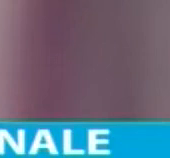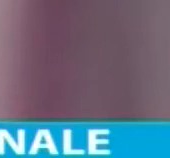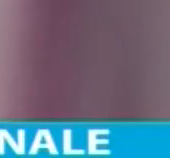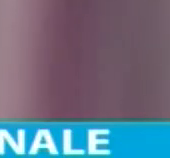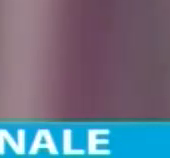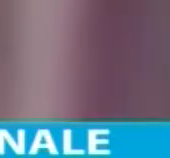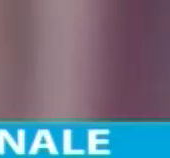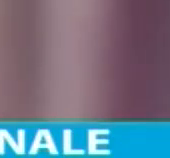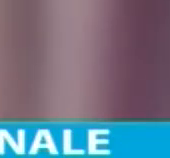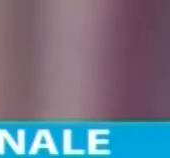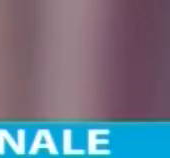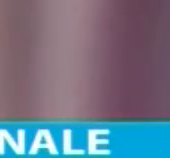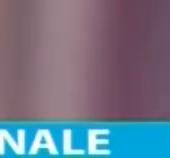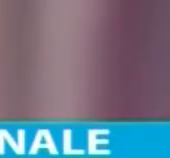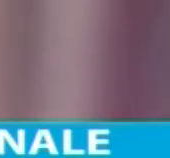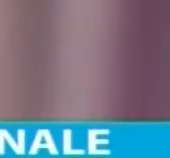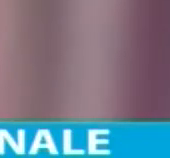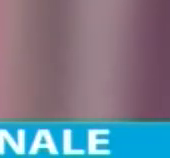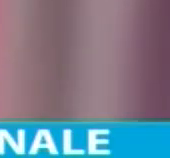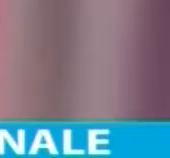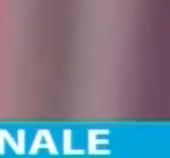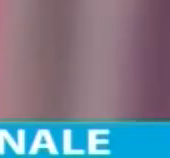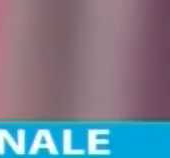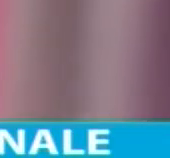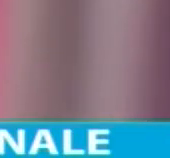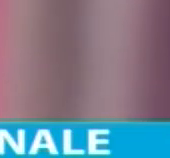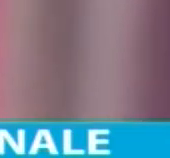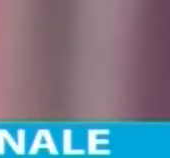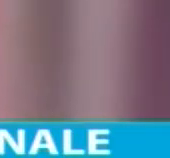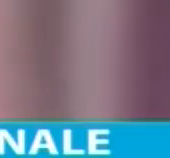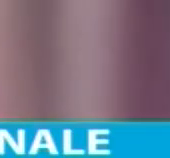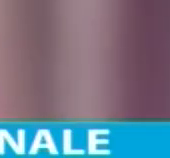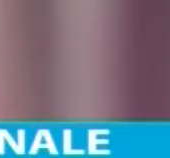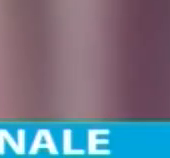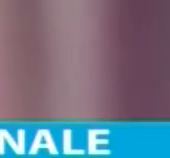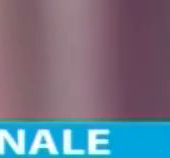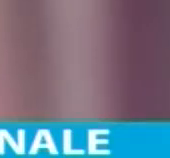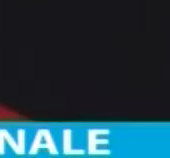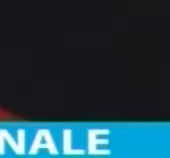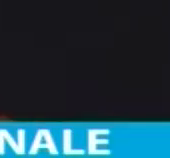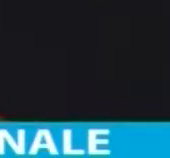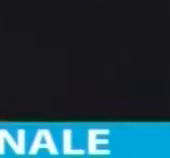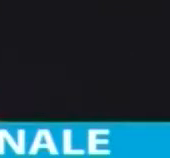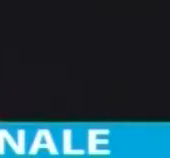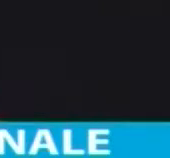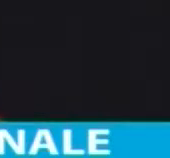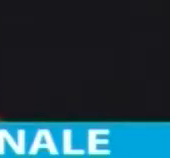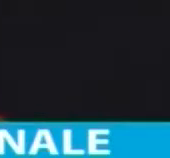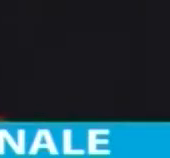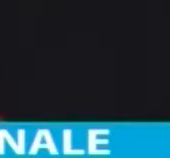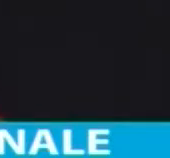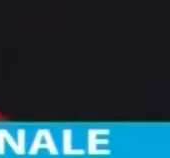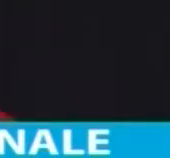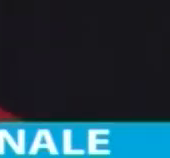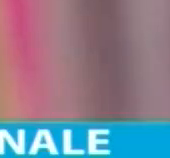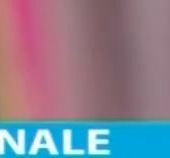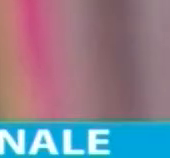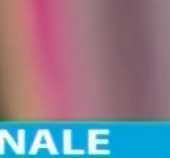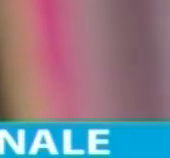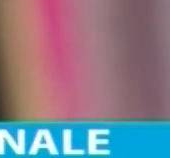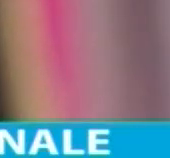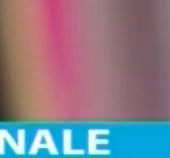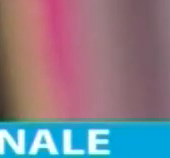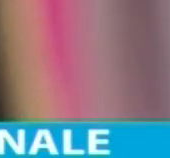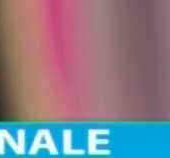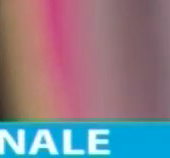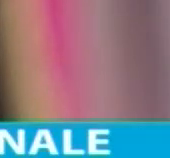Has the Emperor stooped so low that even with you? No, it was my decision to come here leaving him. But